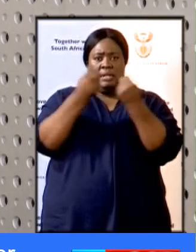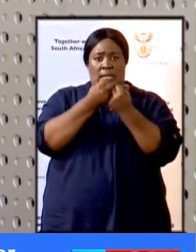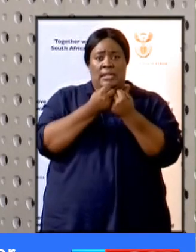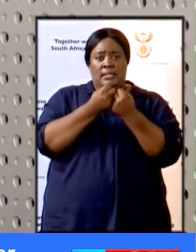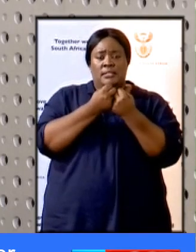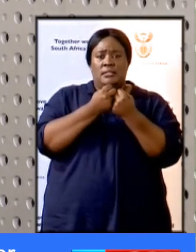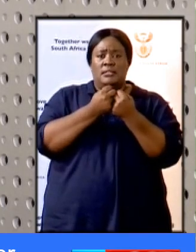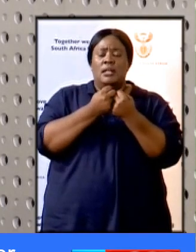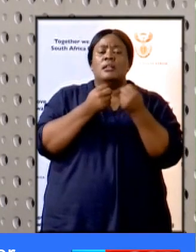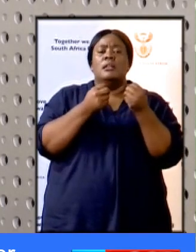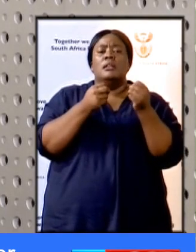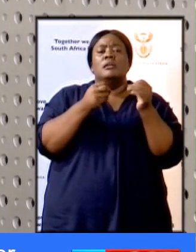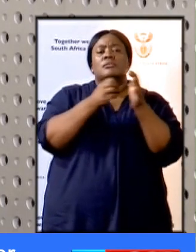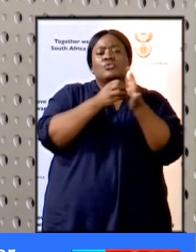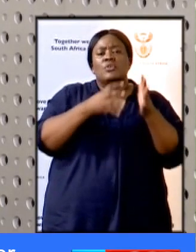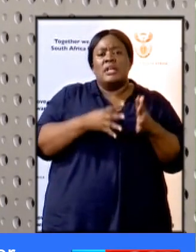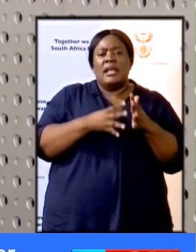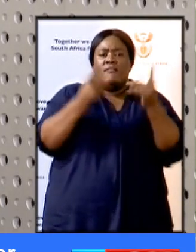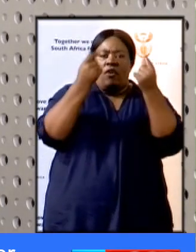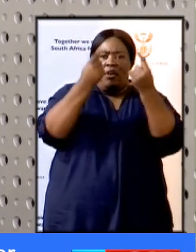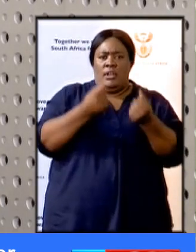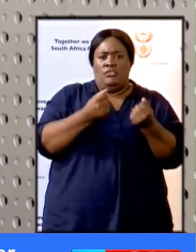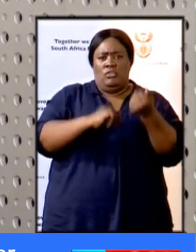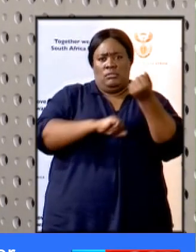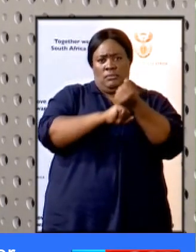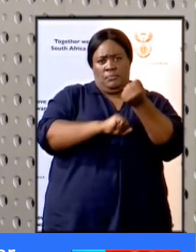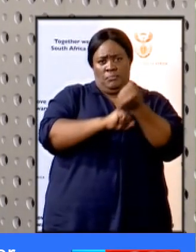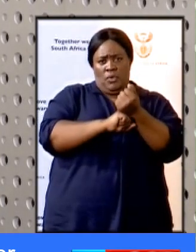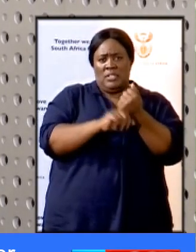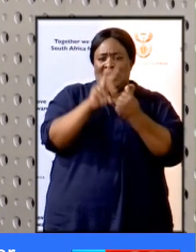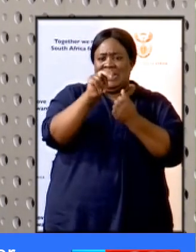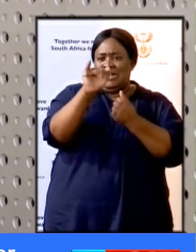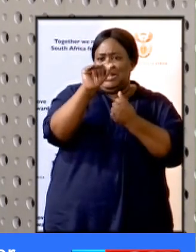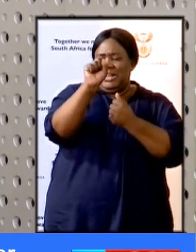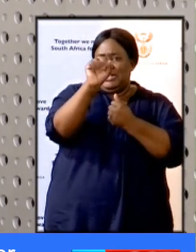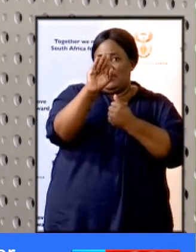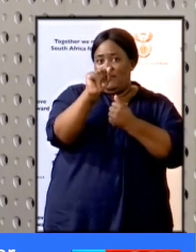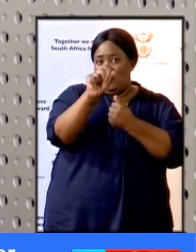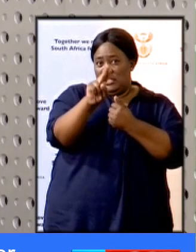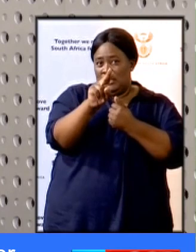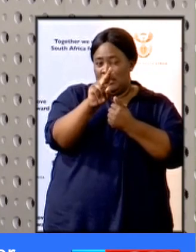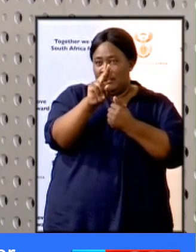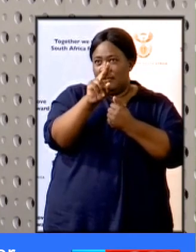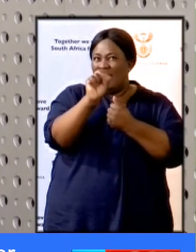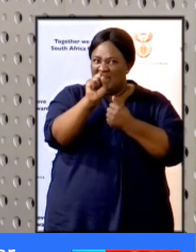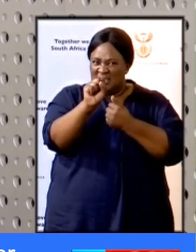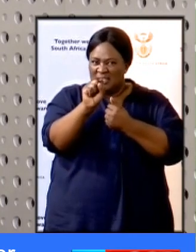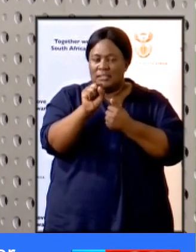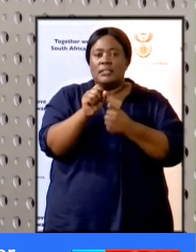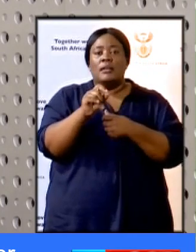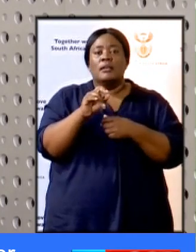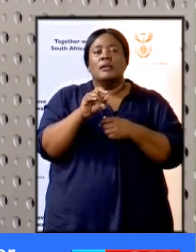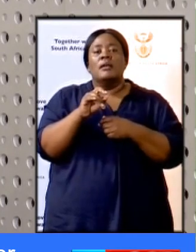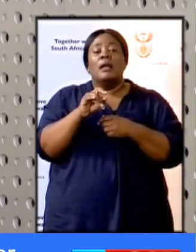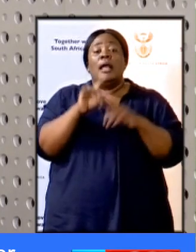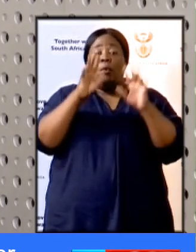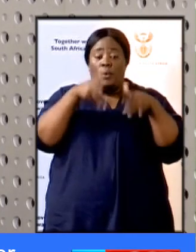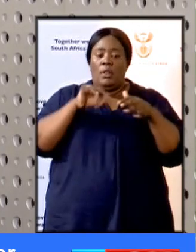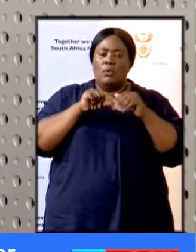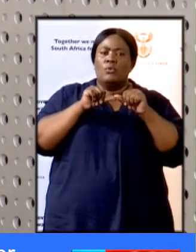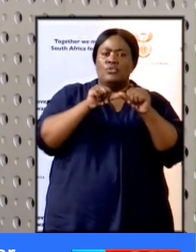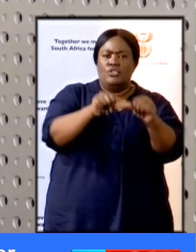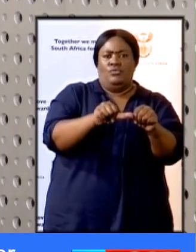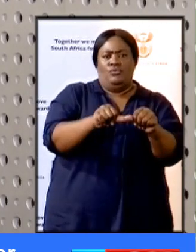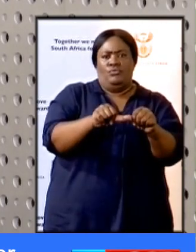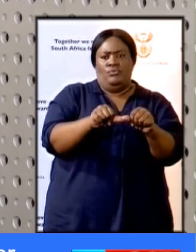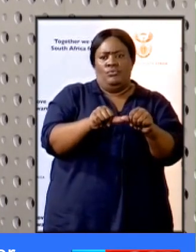Scheme, NSFAS. NSFAS funding for all students will continue while the